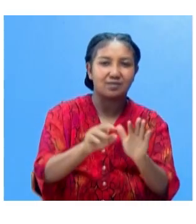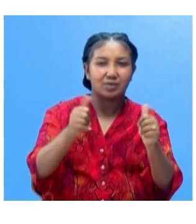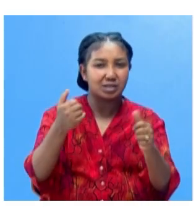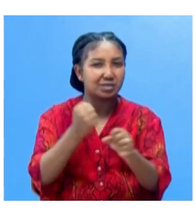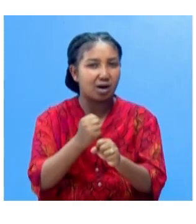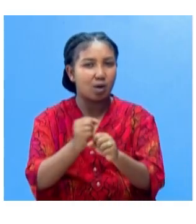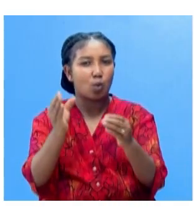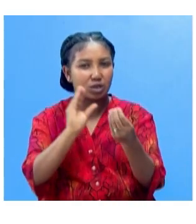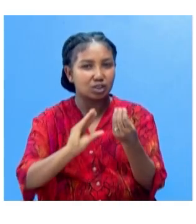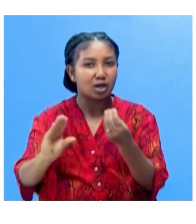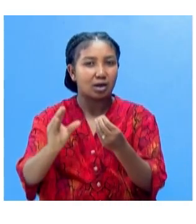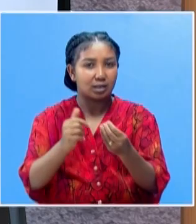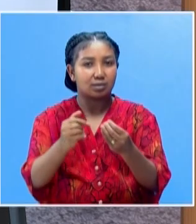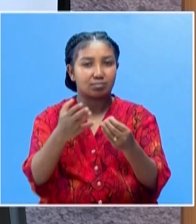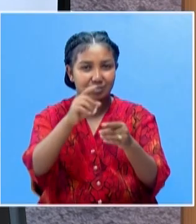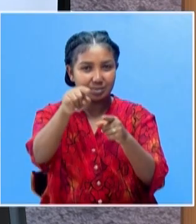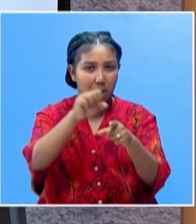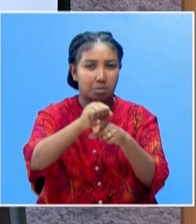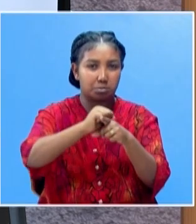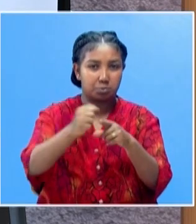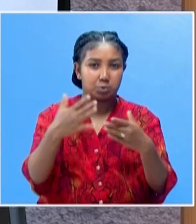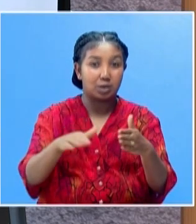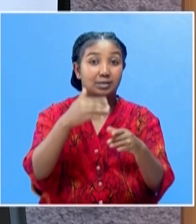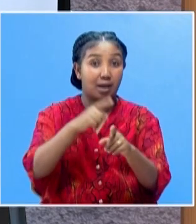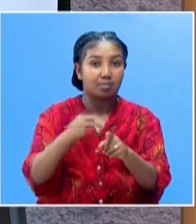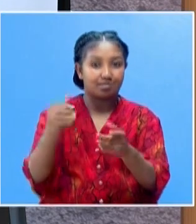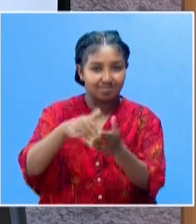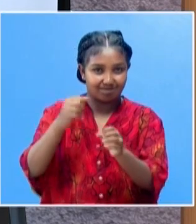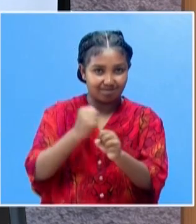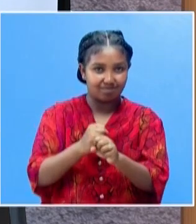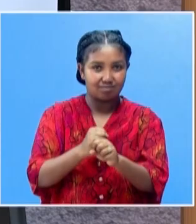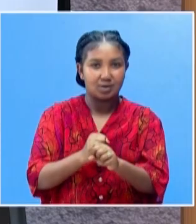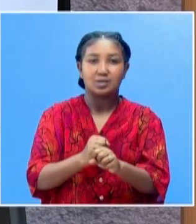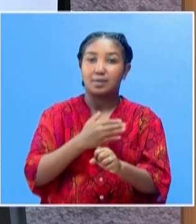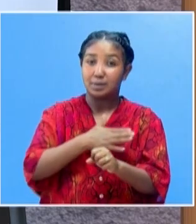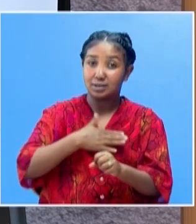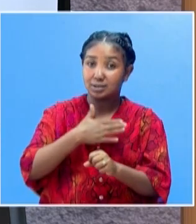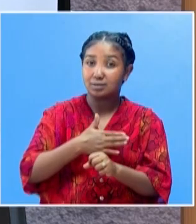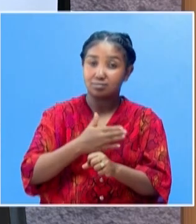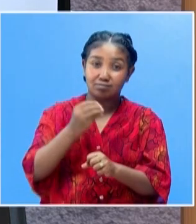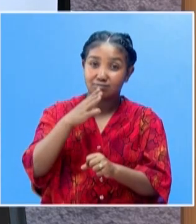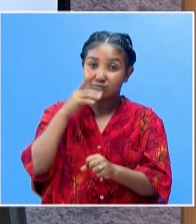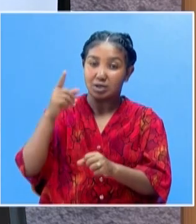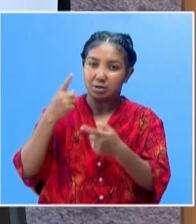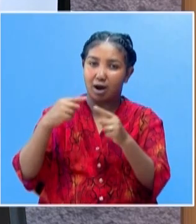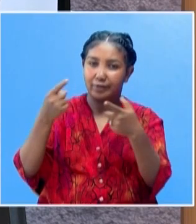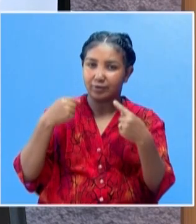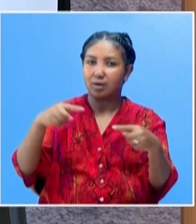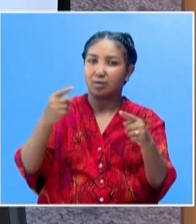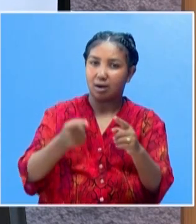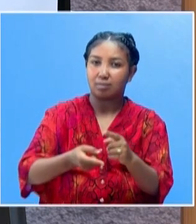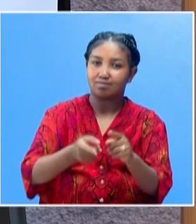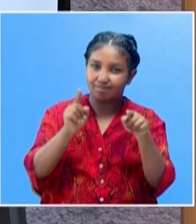sentences in conditionals, but I want you to try by yourself first, okay? So please don't hesitate to try and come